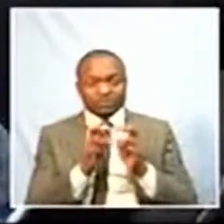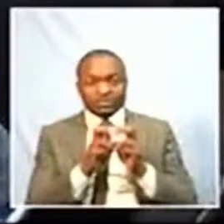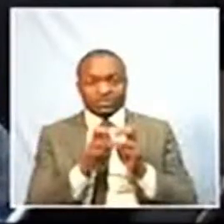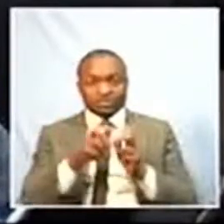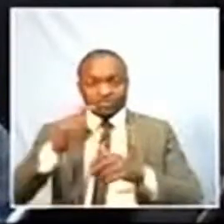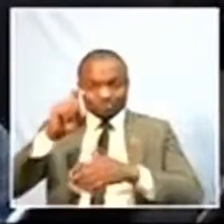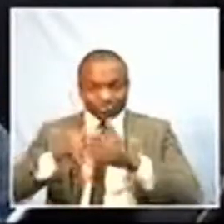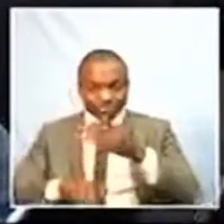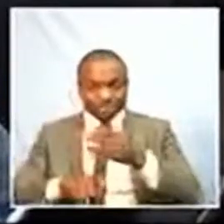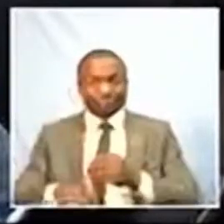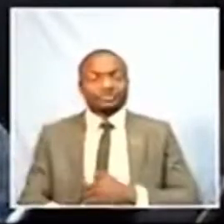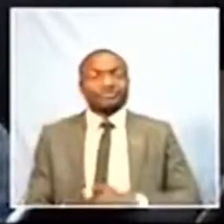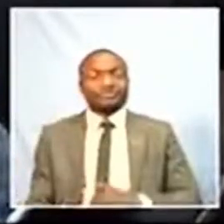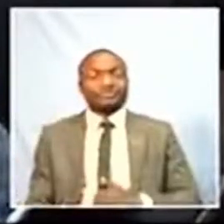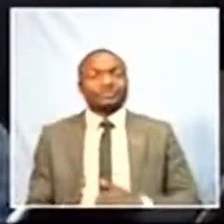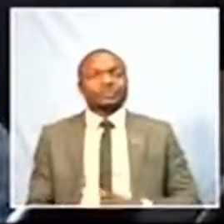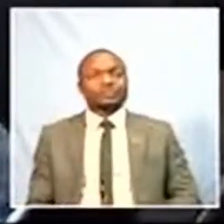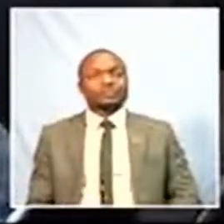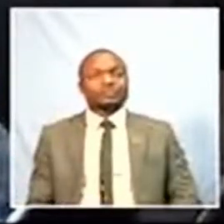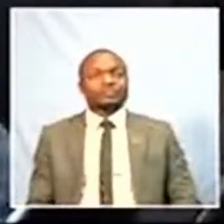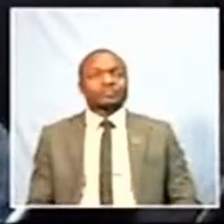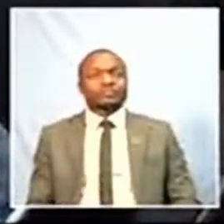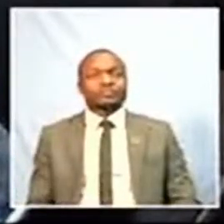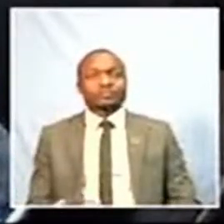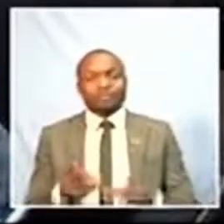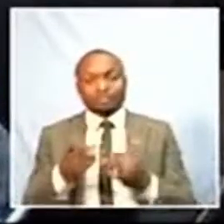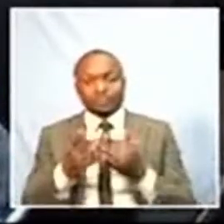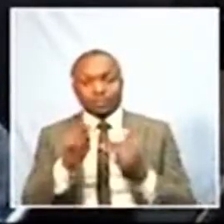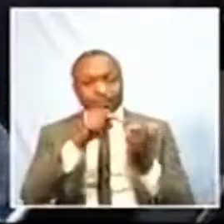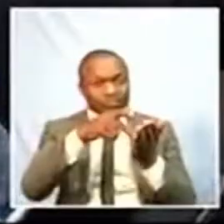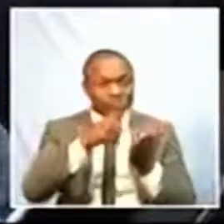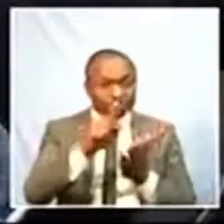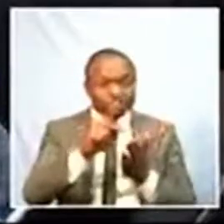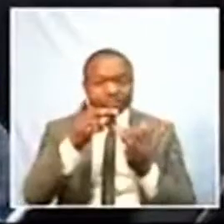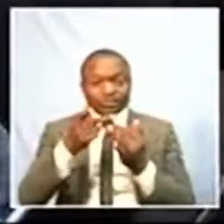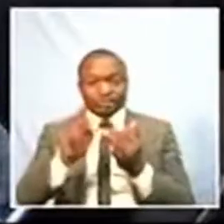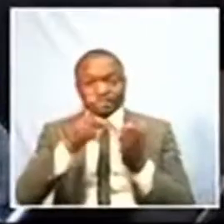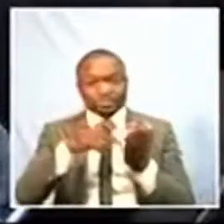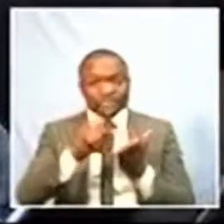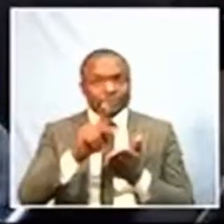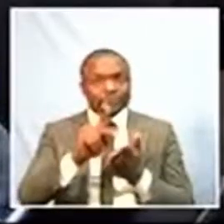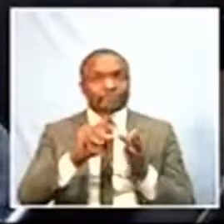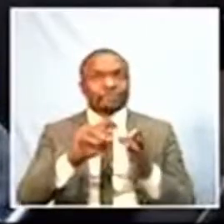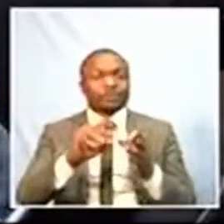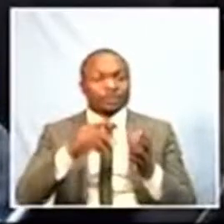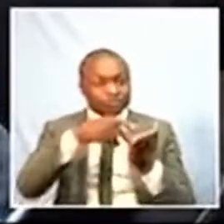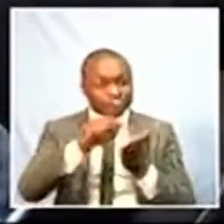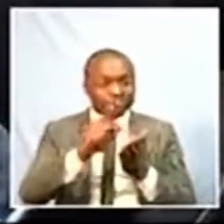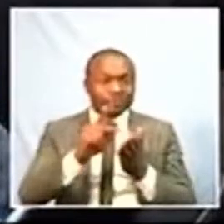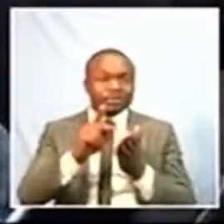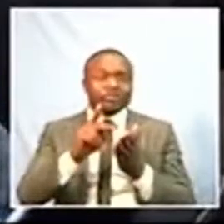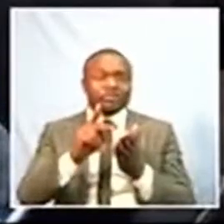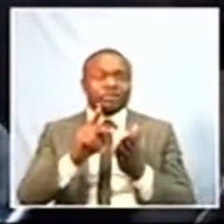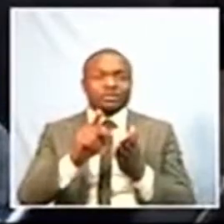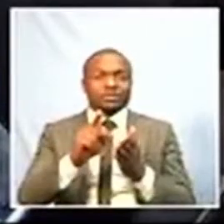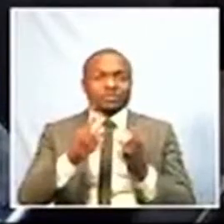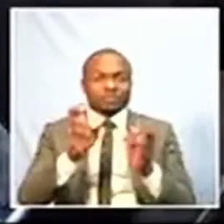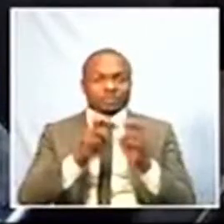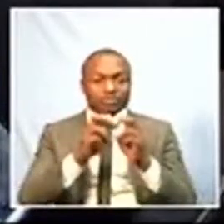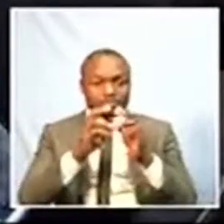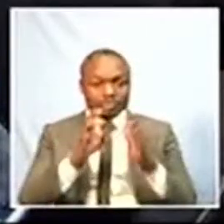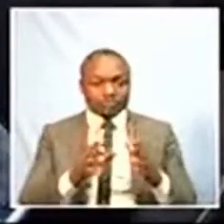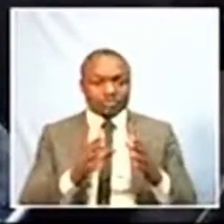which is an advance payment. And an advance payment is paid immediately that the contractor takes